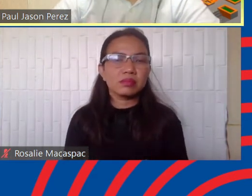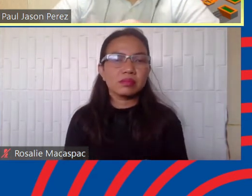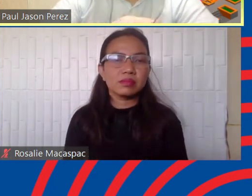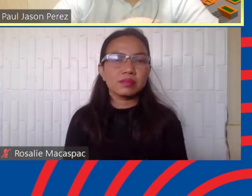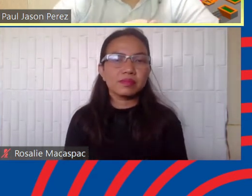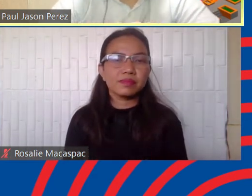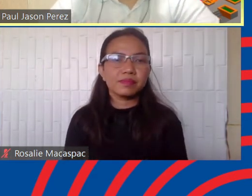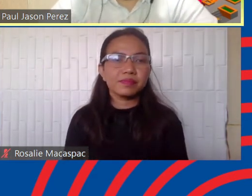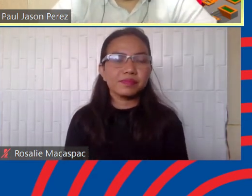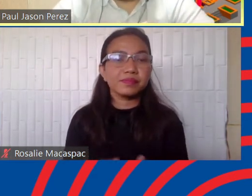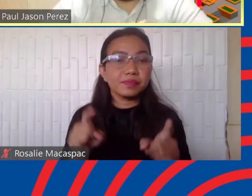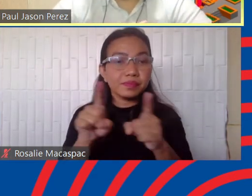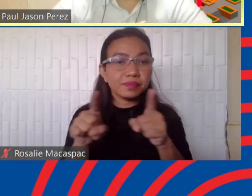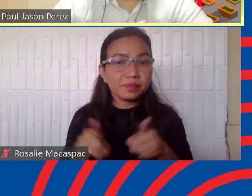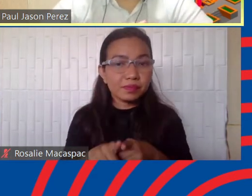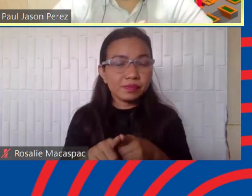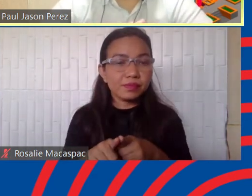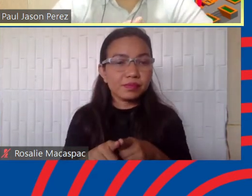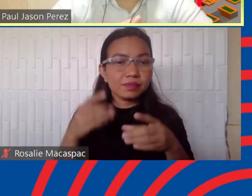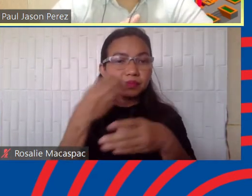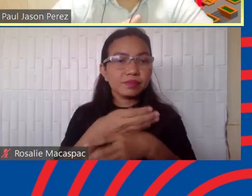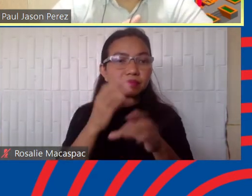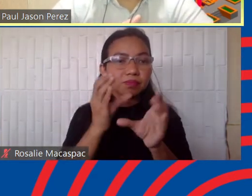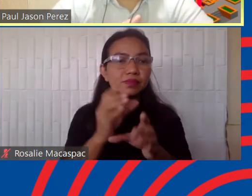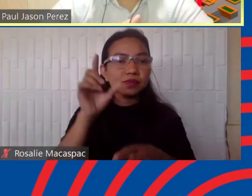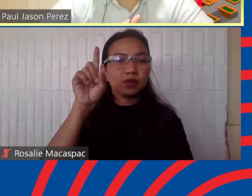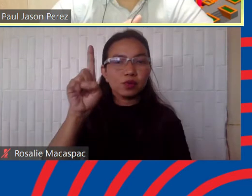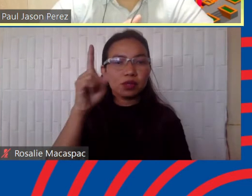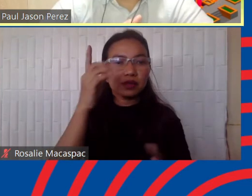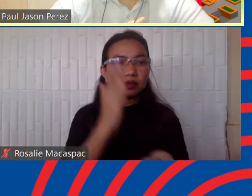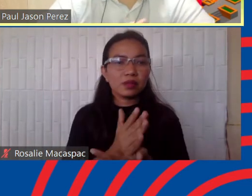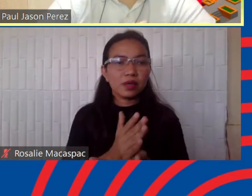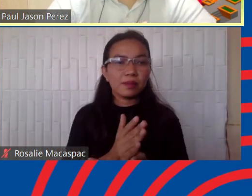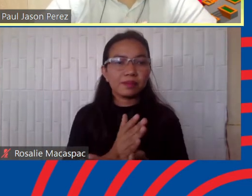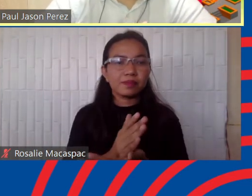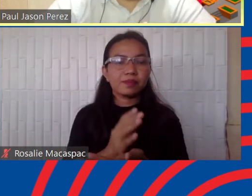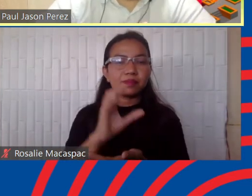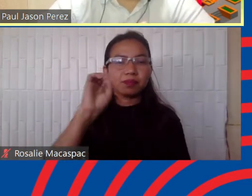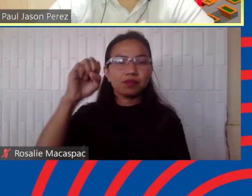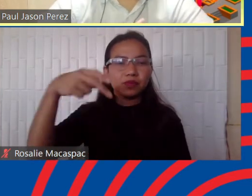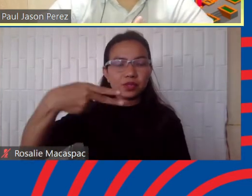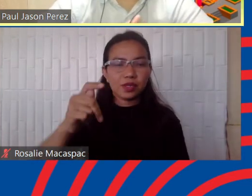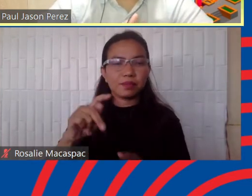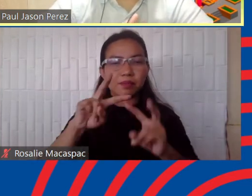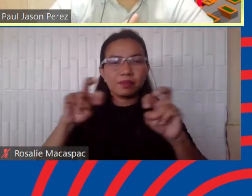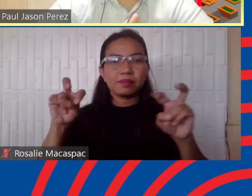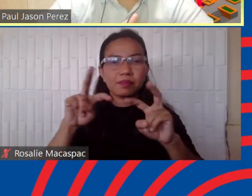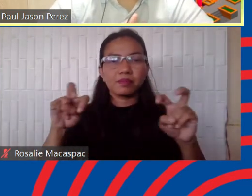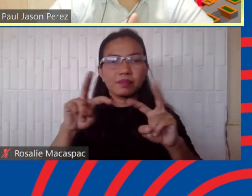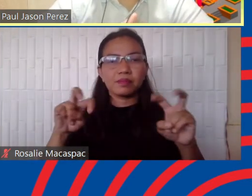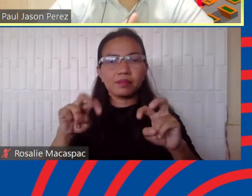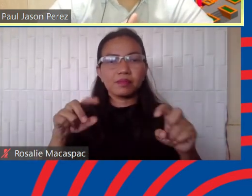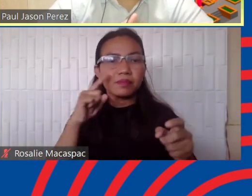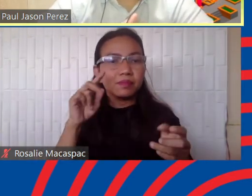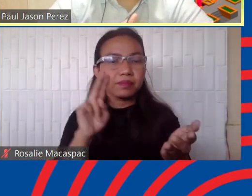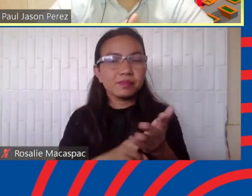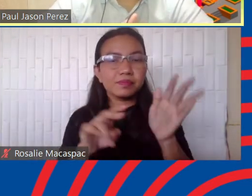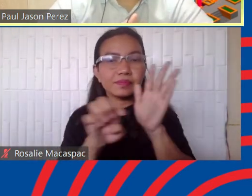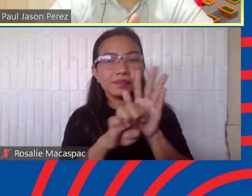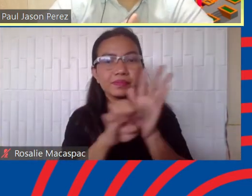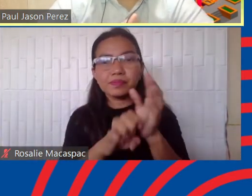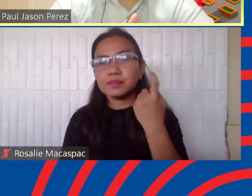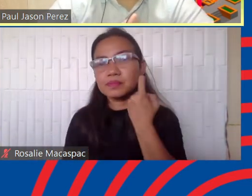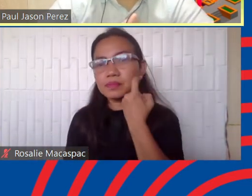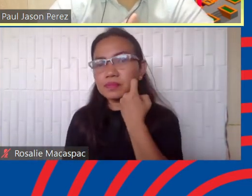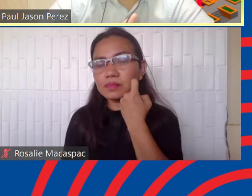And we can also create one-stop shop for researchers. You've noticed the examples earlier,